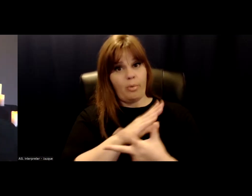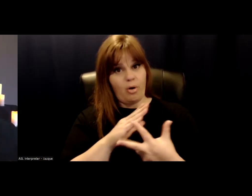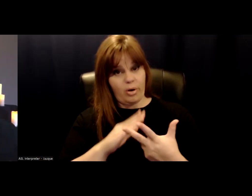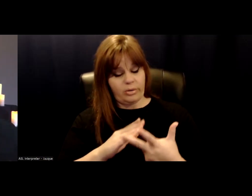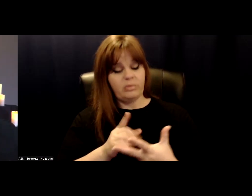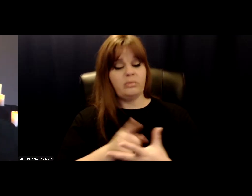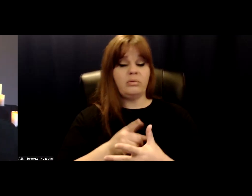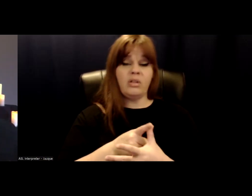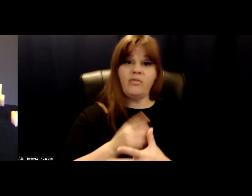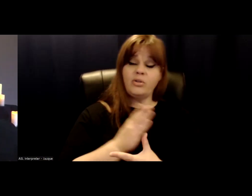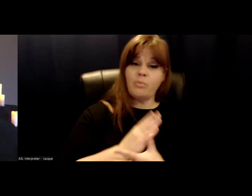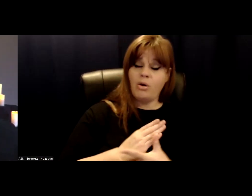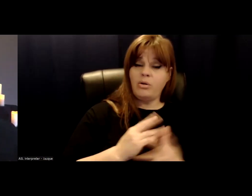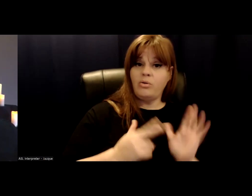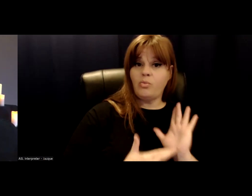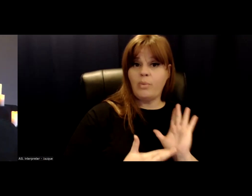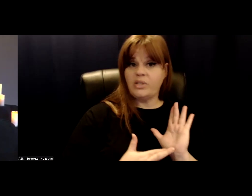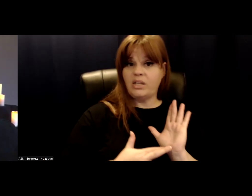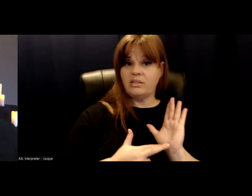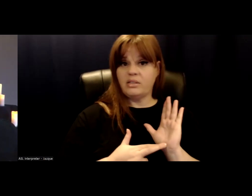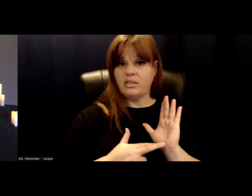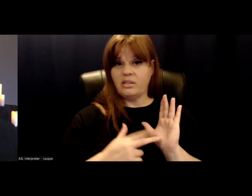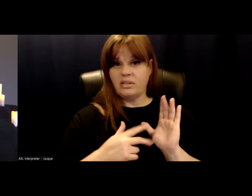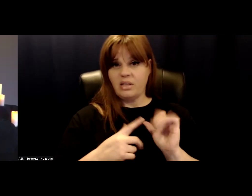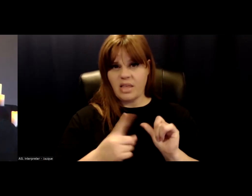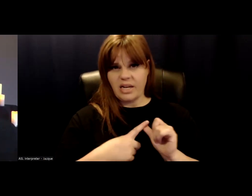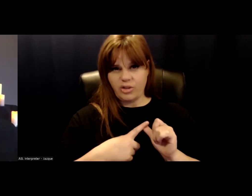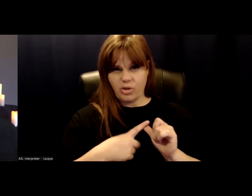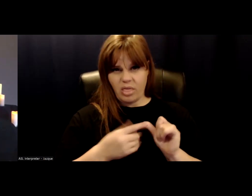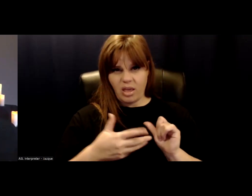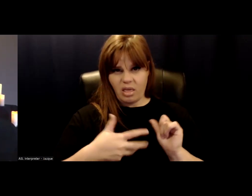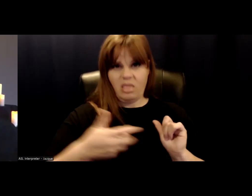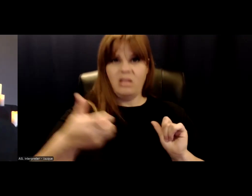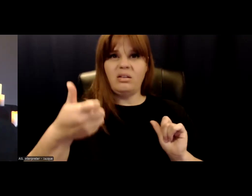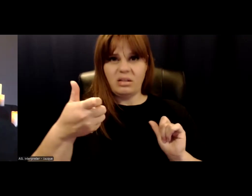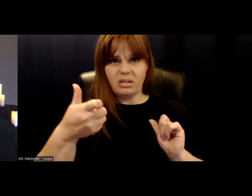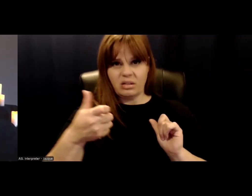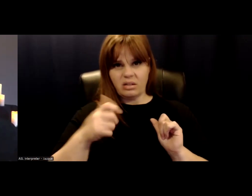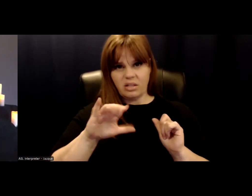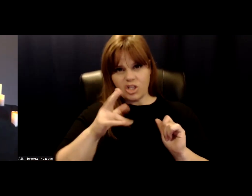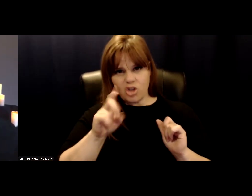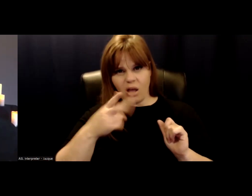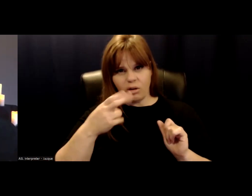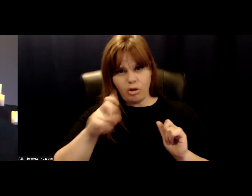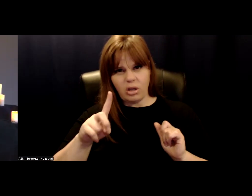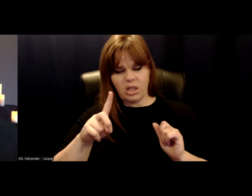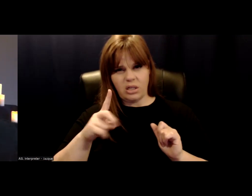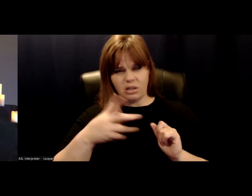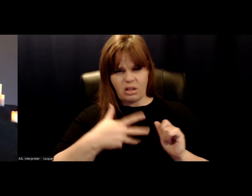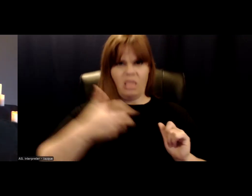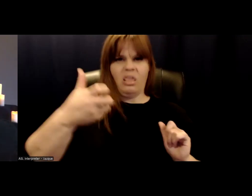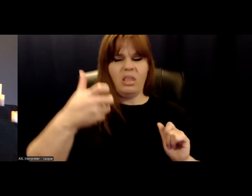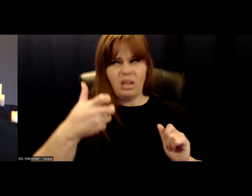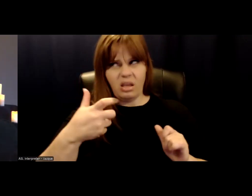that initial thing that is taken away, that childhood that is taken away, and the deep sadness of that. The